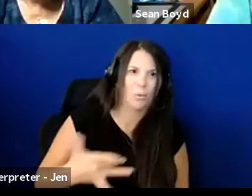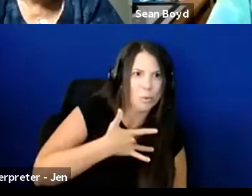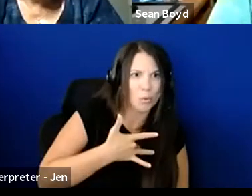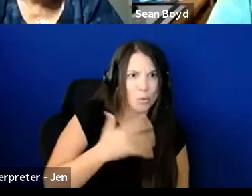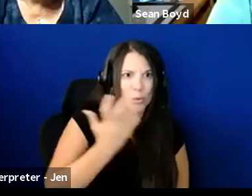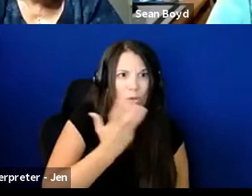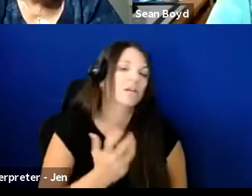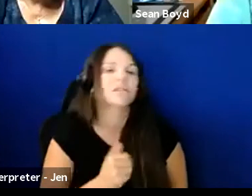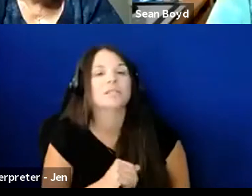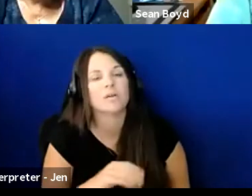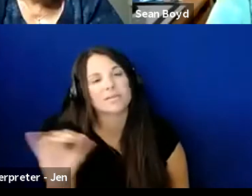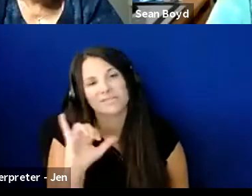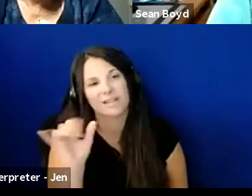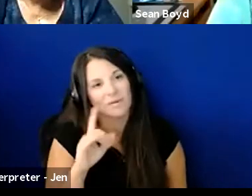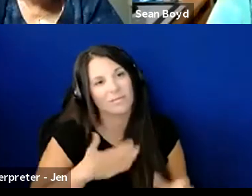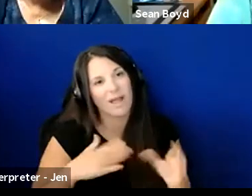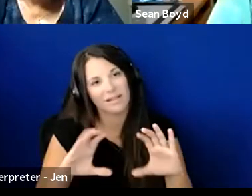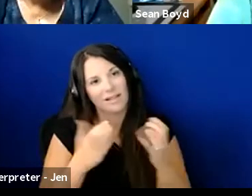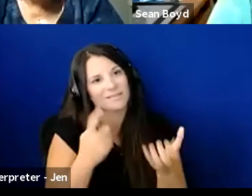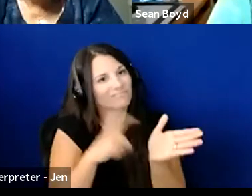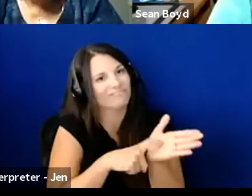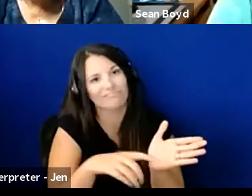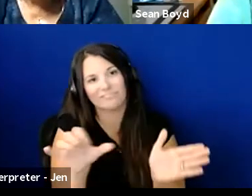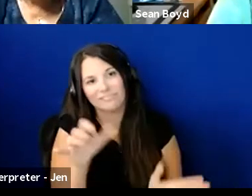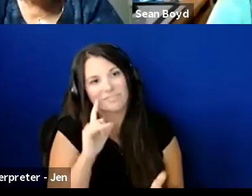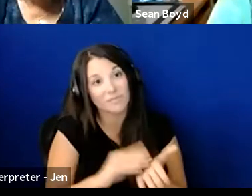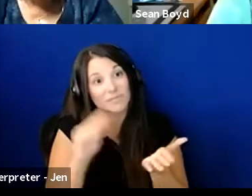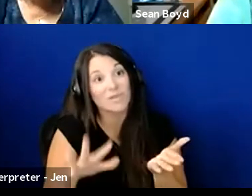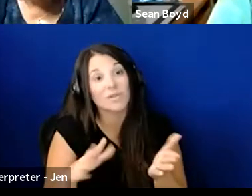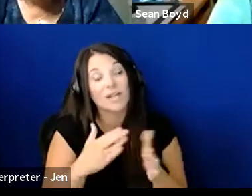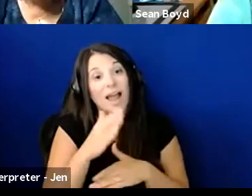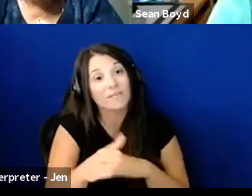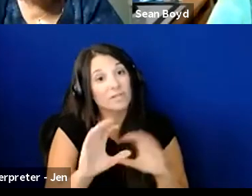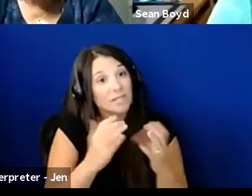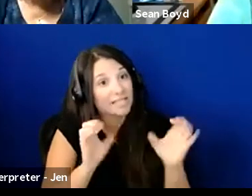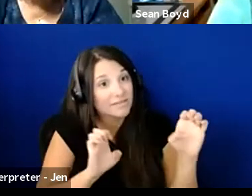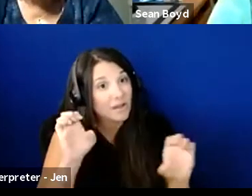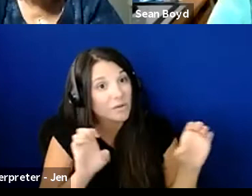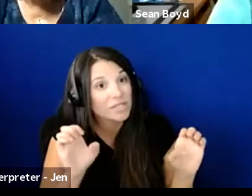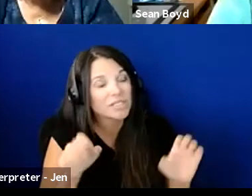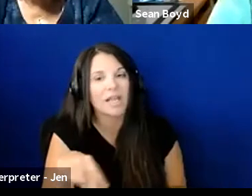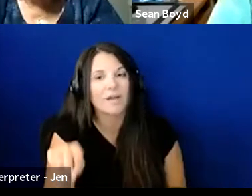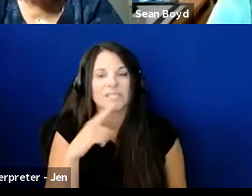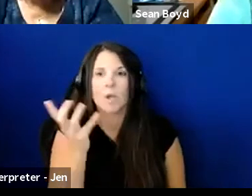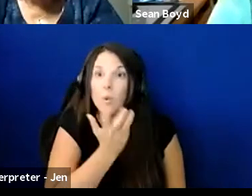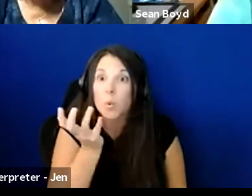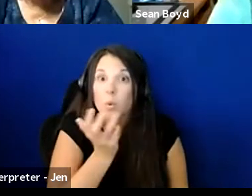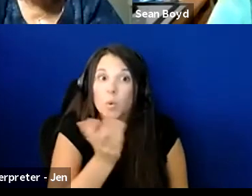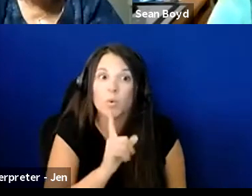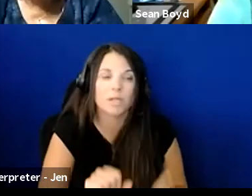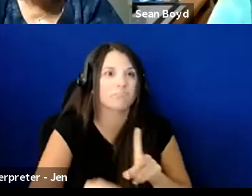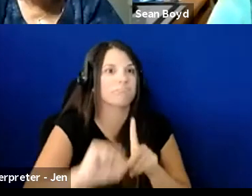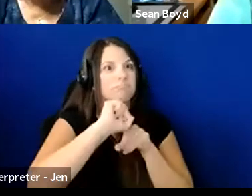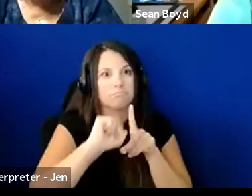classes. And I've seen the same thing with my students in the after-class evaluations. They'll say how much of an impact it had